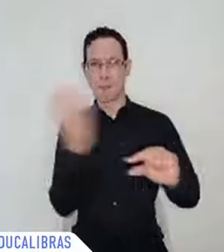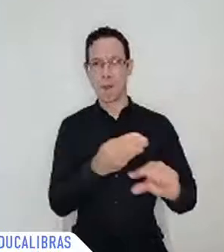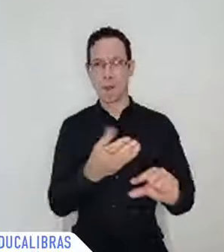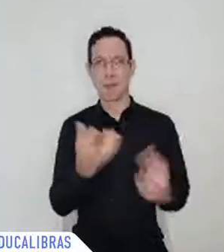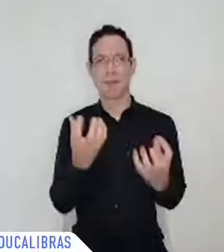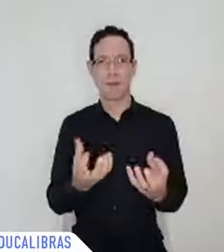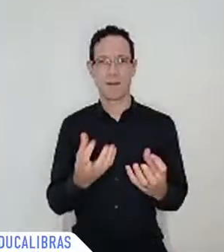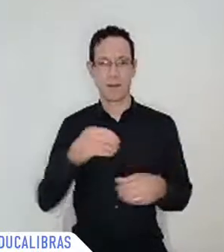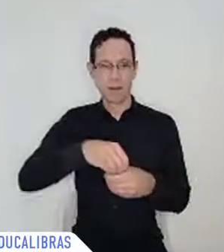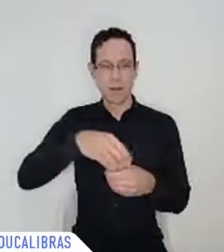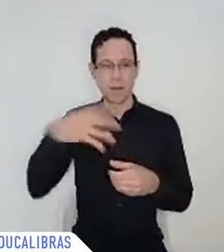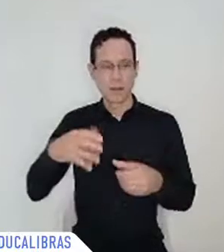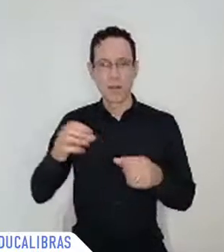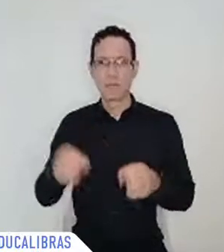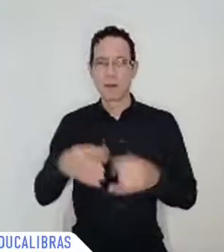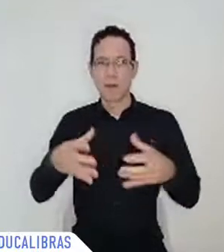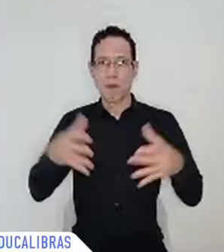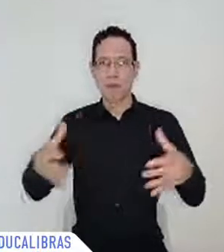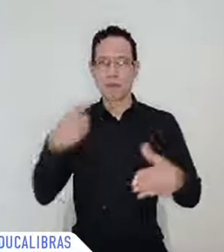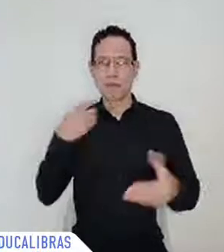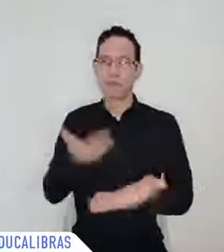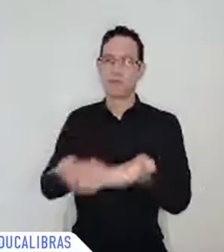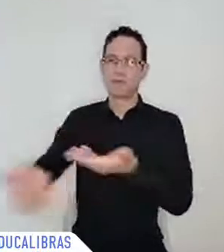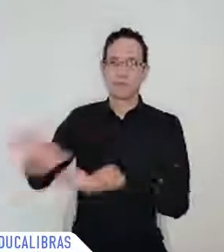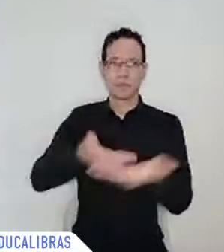identify these narratives in the public